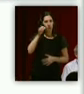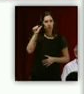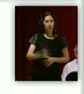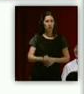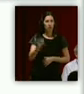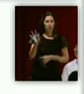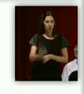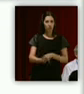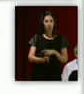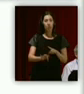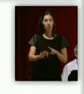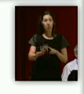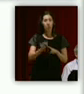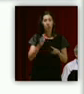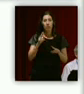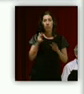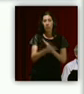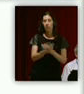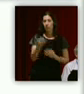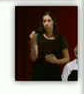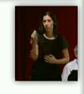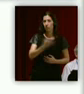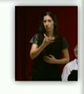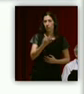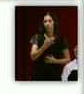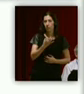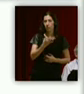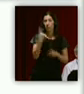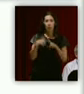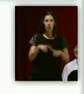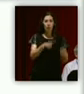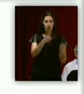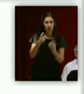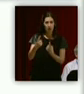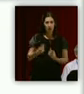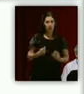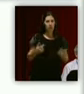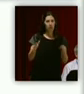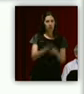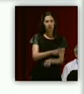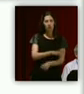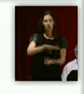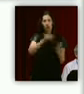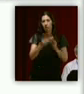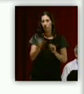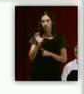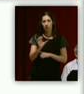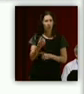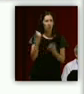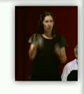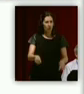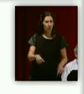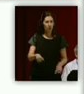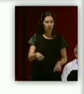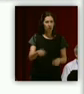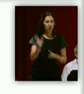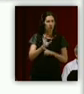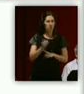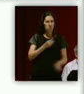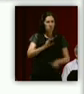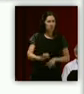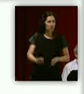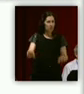audiovisual file, at the movie theater, at your home, at a friend's house, or wherever. So we are trying to cover for all the deficiencies.